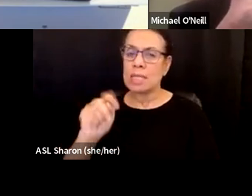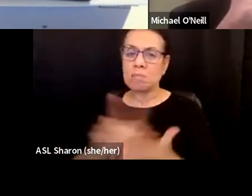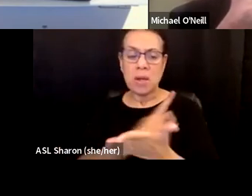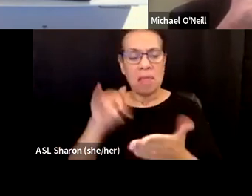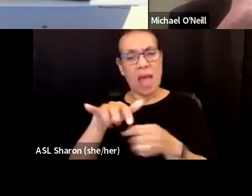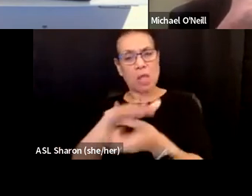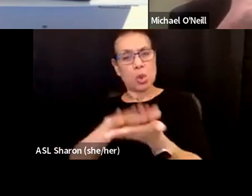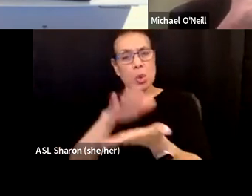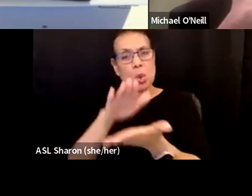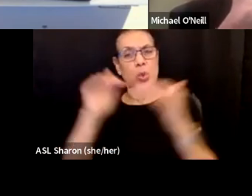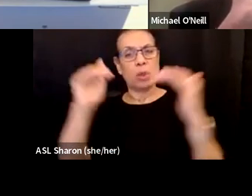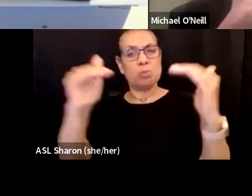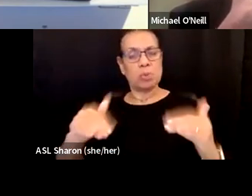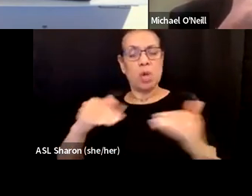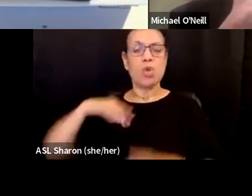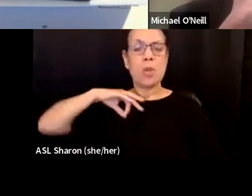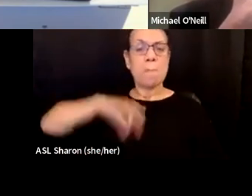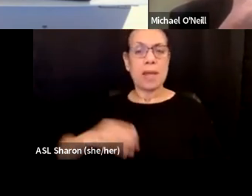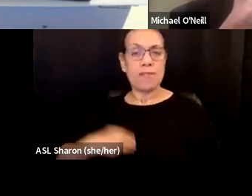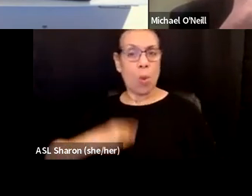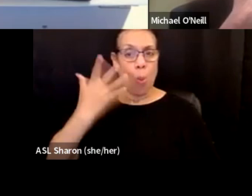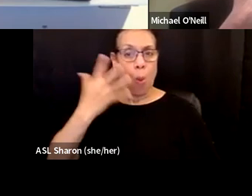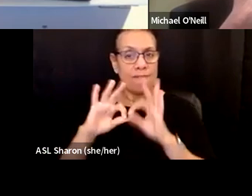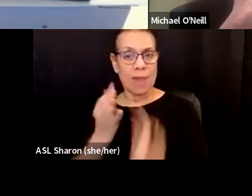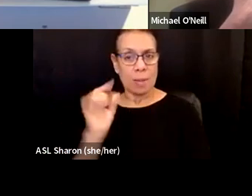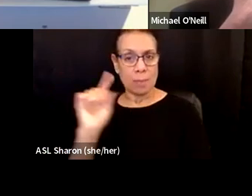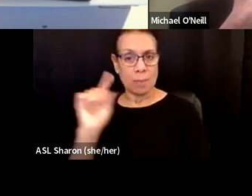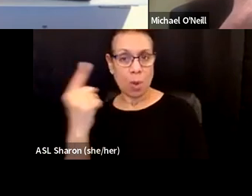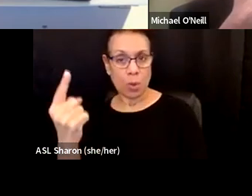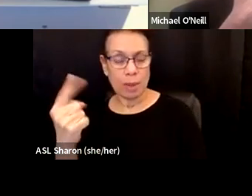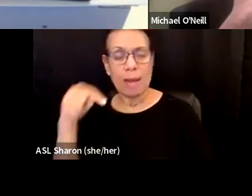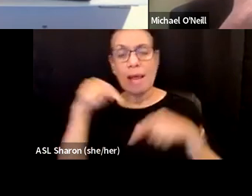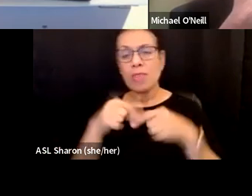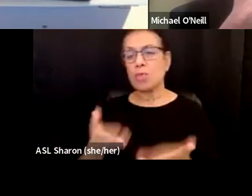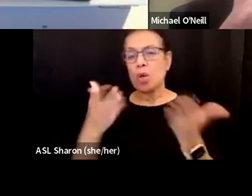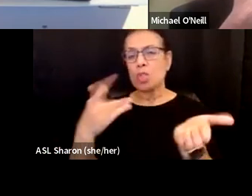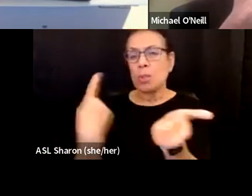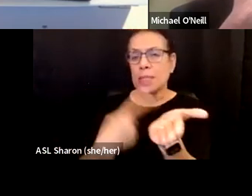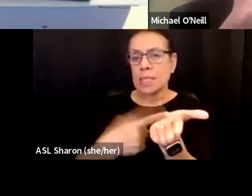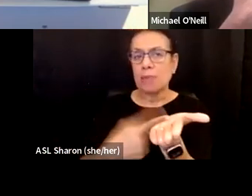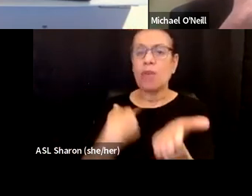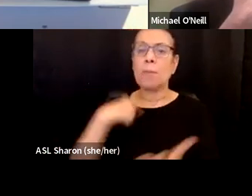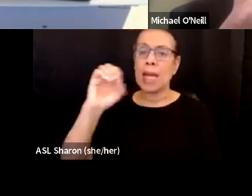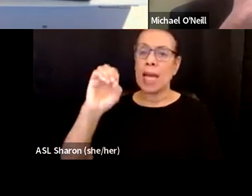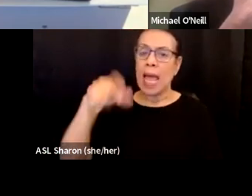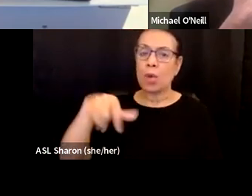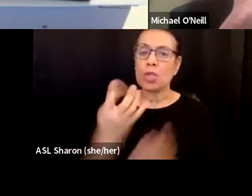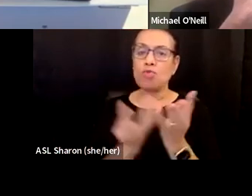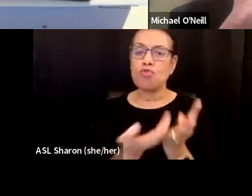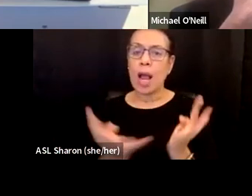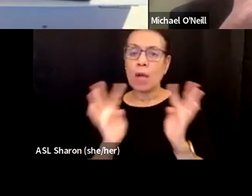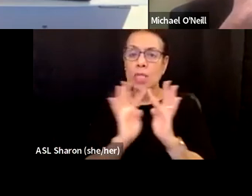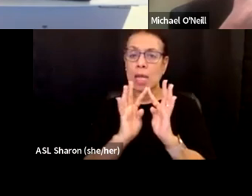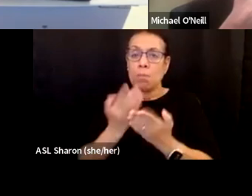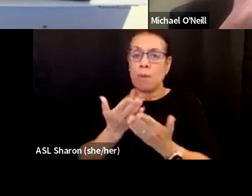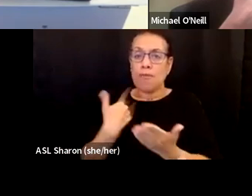that school to benefit the white families of charlestown this proposal should have been addressed by the equity roundtable before a decision